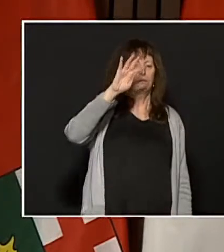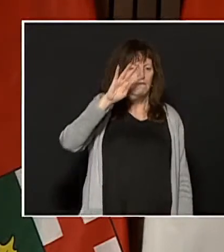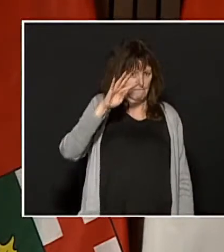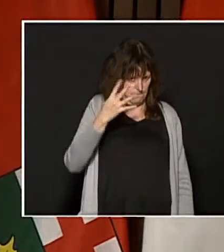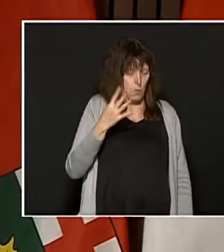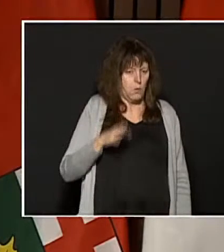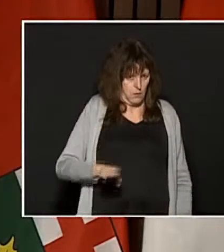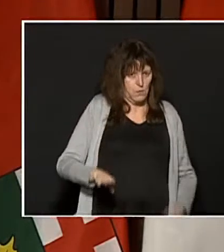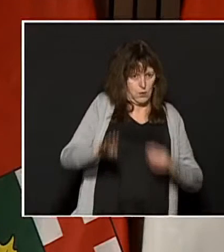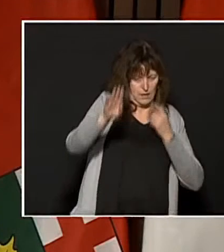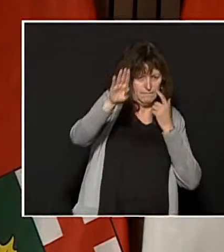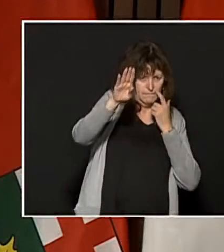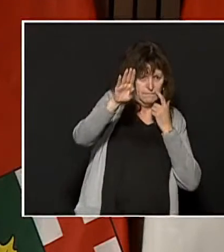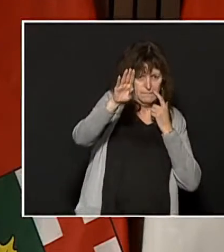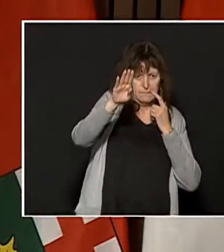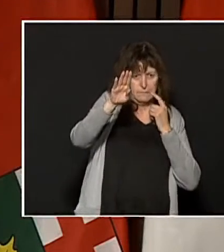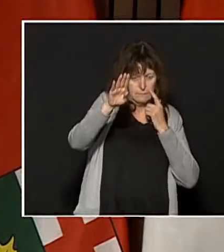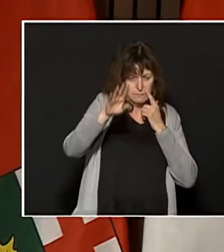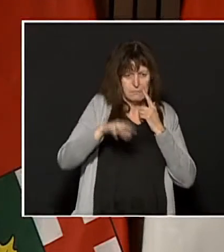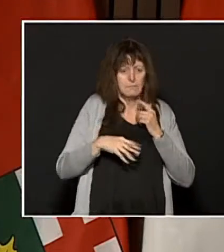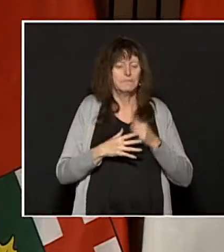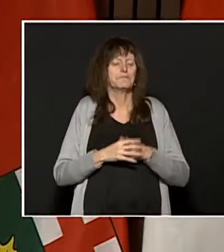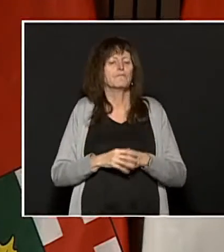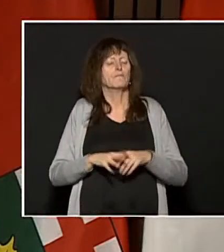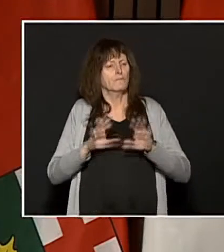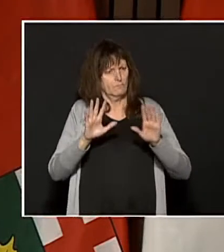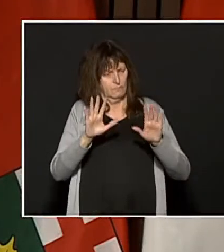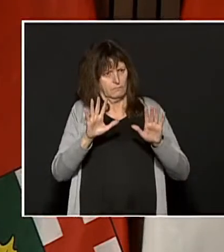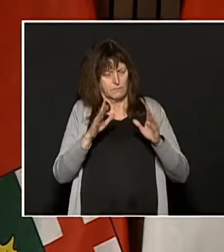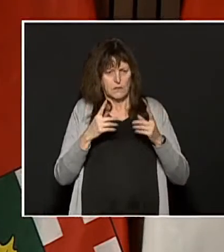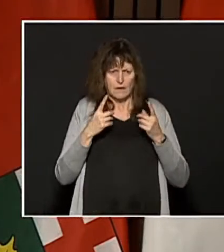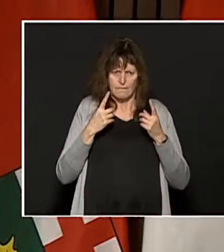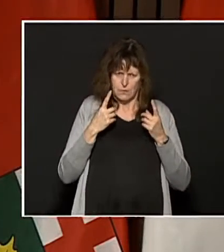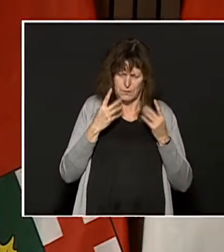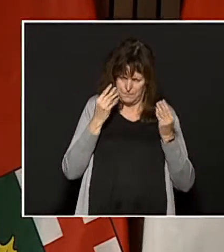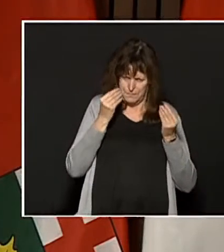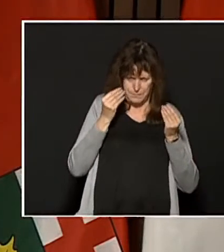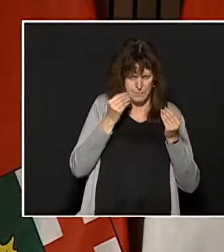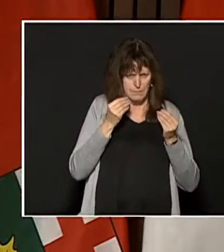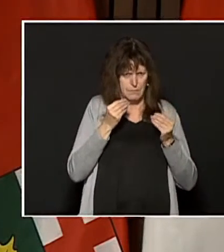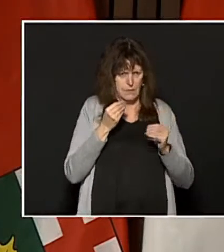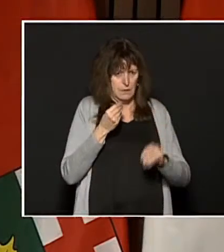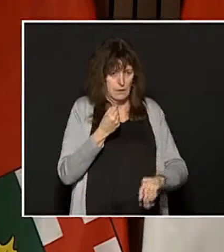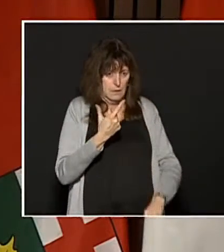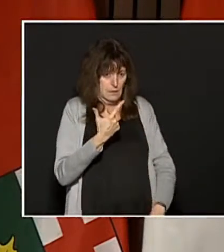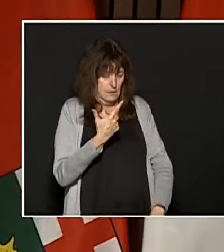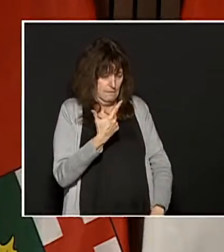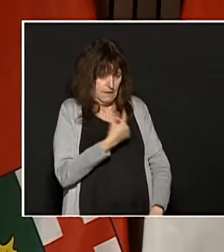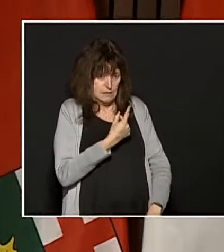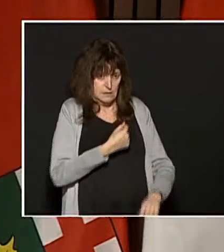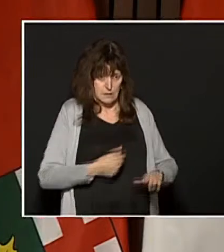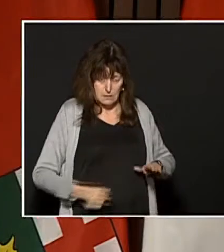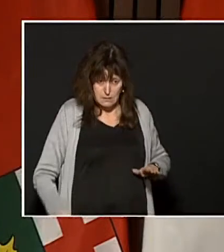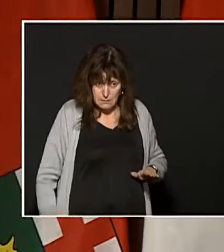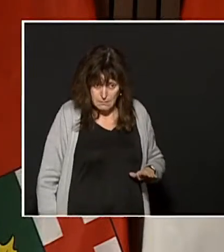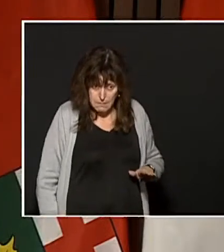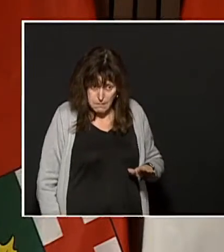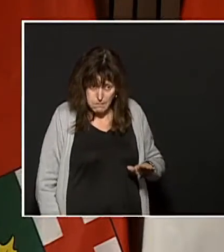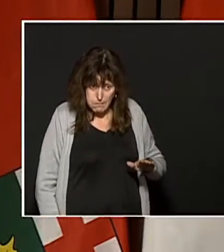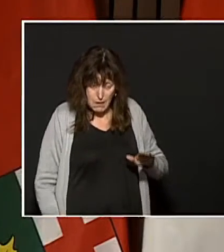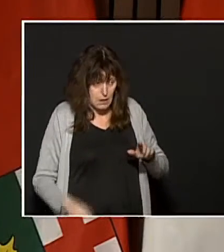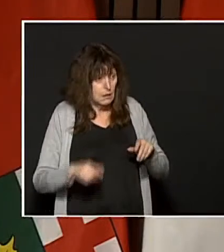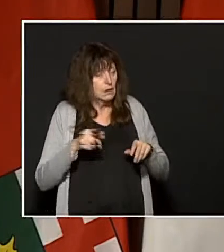just wondering, given the levels of vaccination that we are anticipating based on the briefing we received earlier